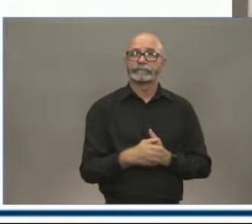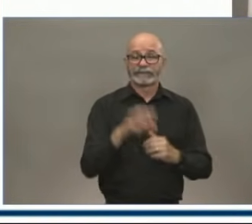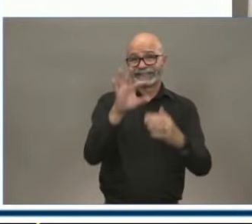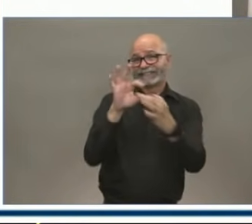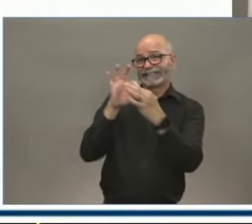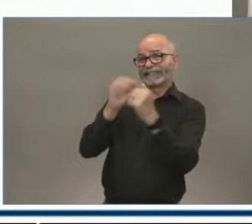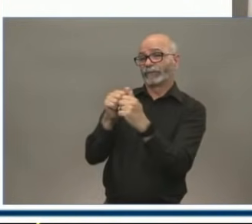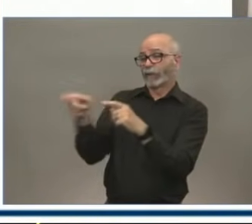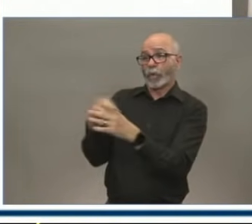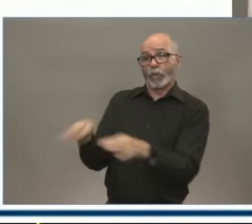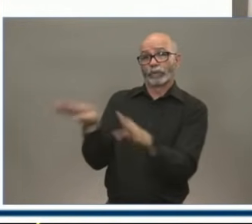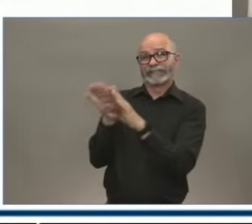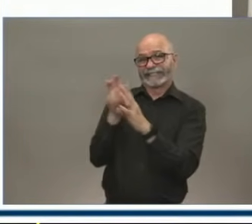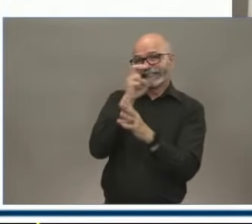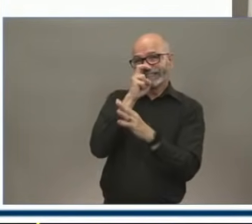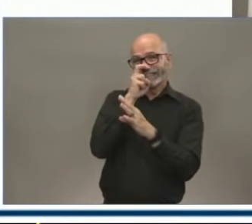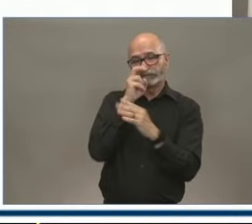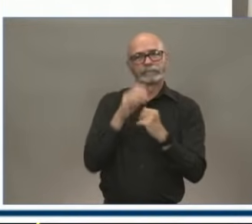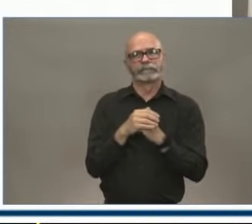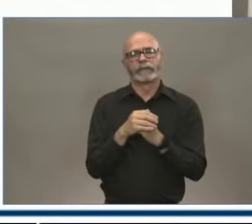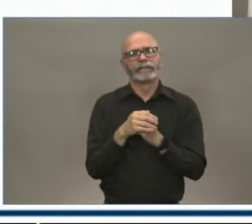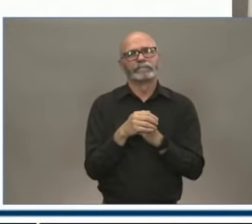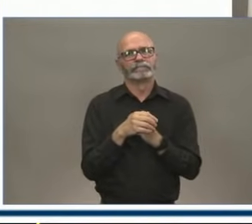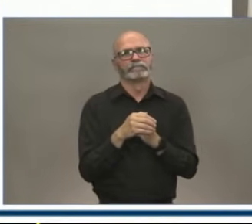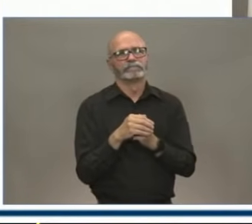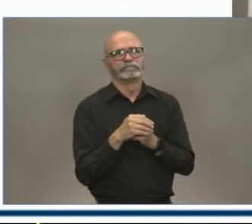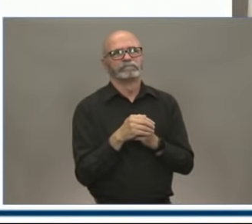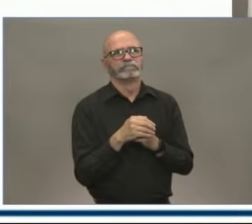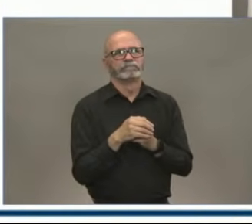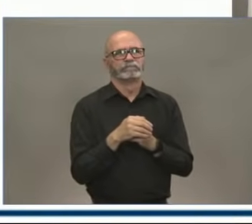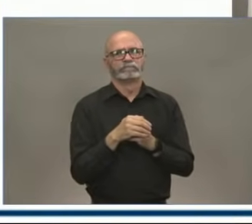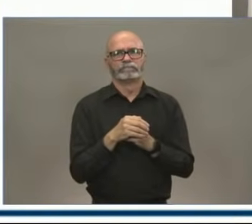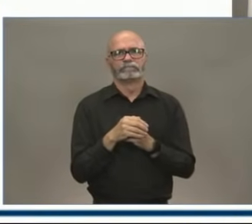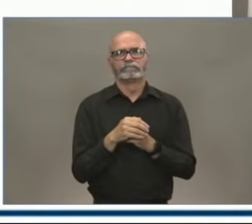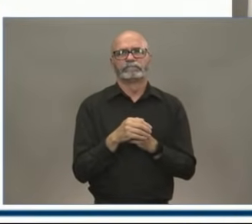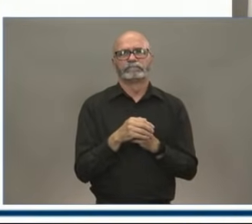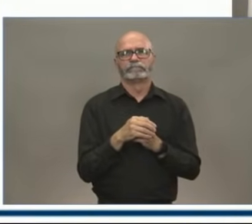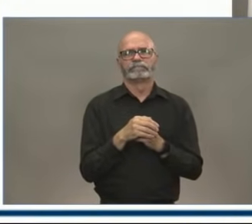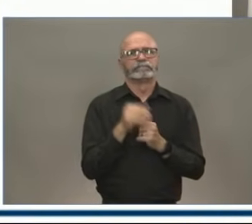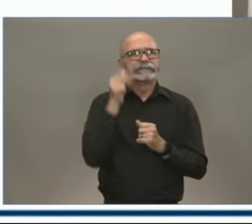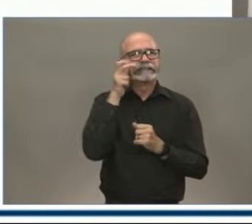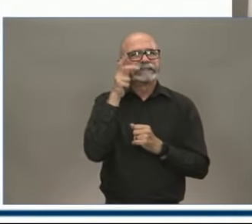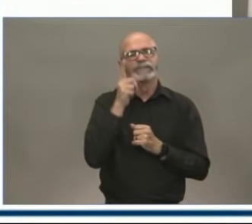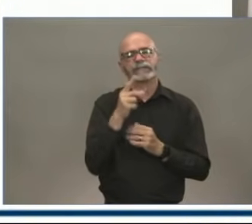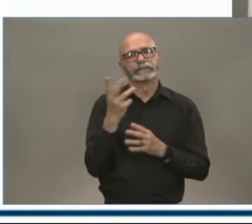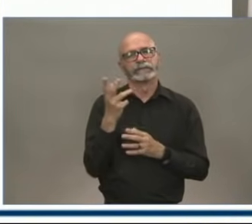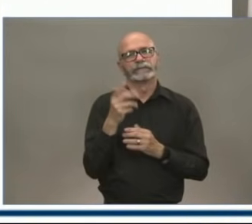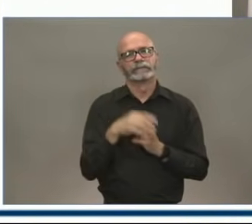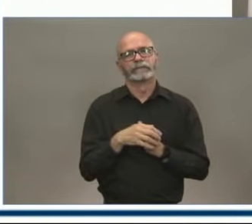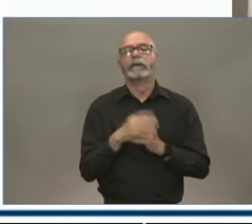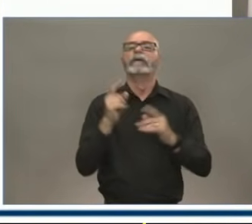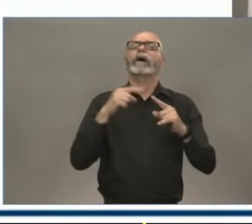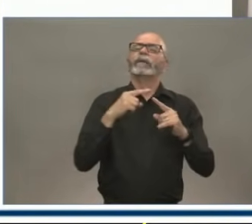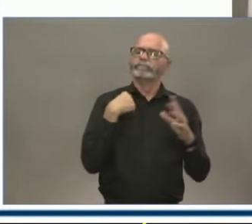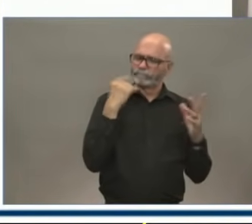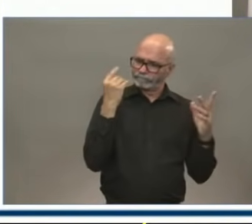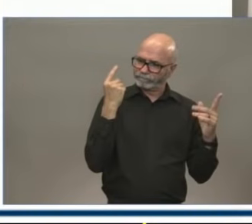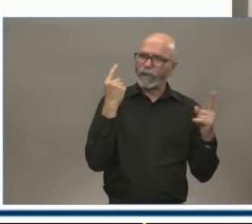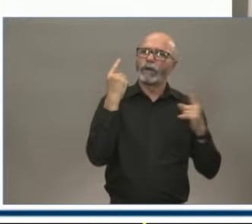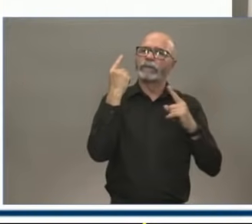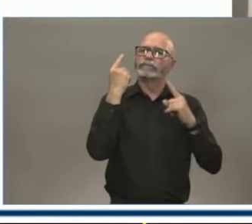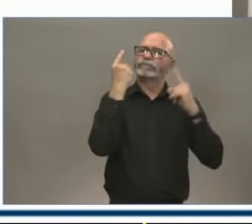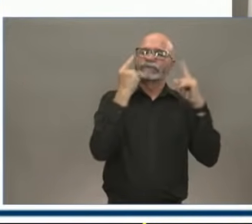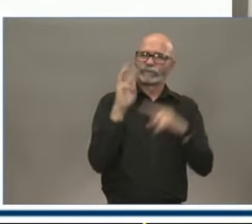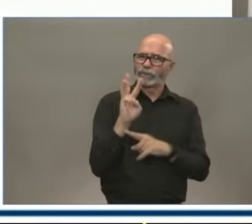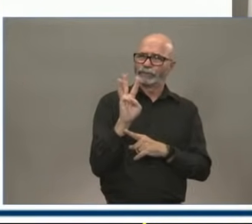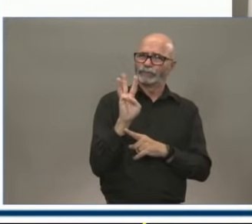just keep them, say, into the new year just to be safe? You may well, but you said you're going to reassess. But I'm just wondering that why wouldn't